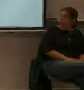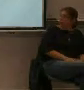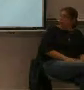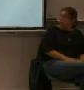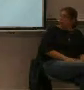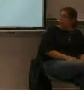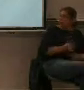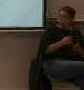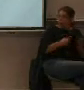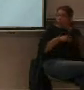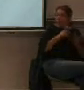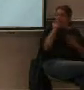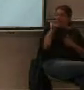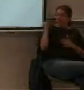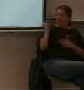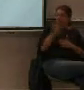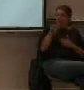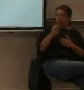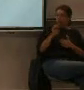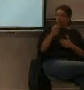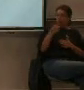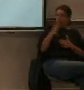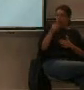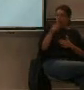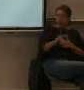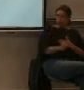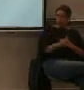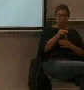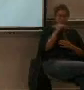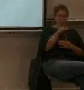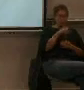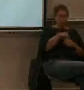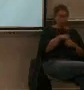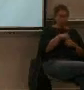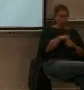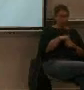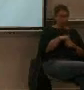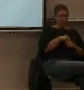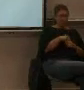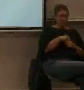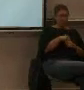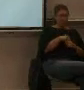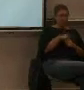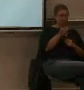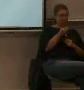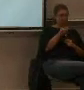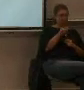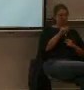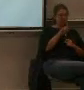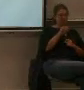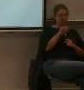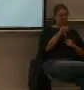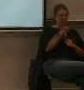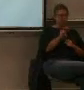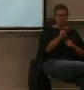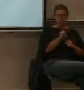that essentially these turn out to be fairly low nutrient concentrations that are ambient,